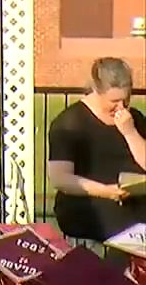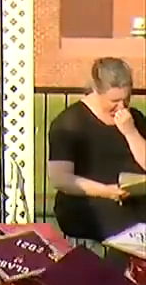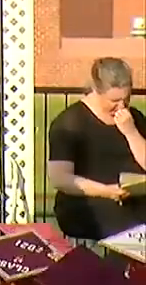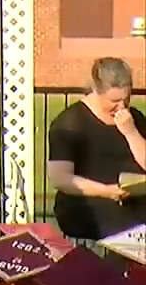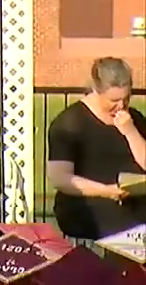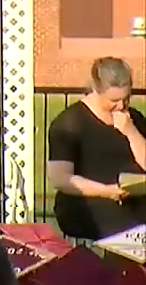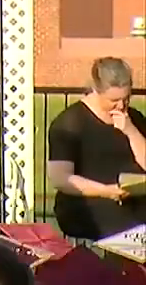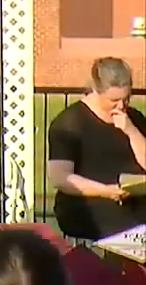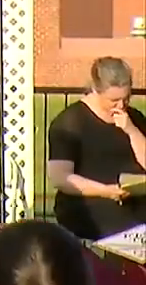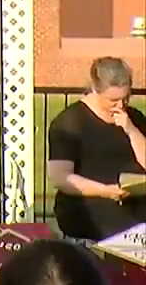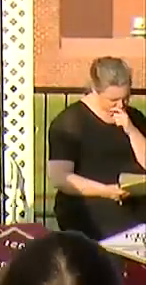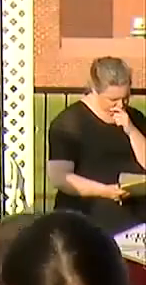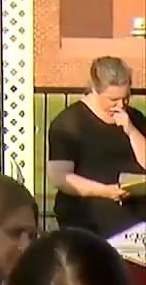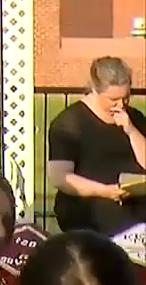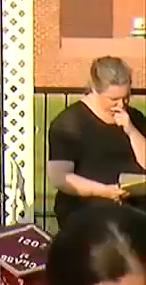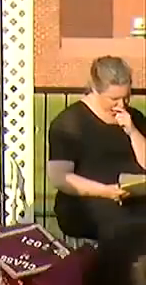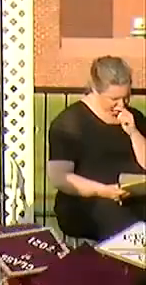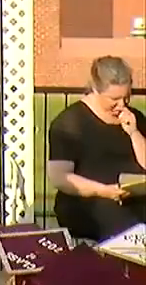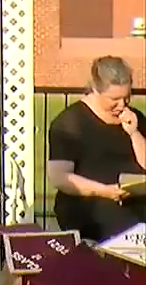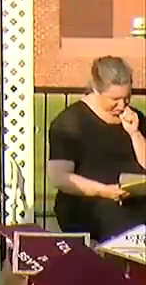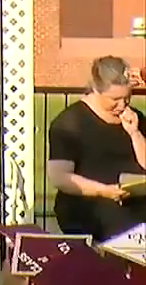Eleanor Karabetsos.